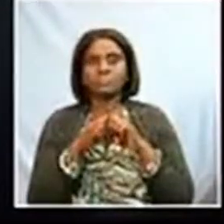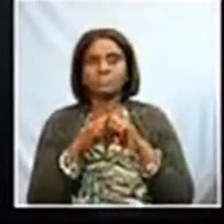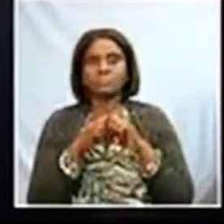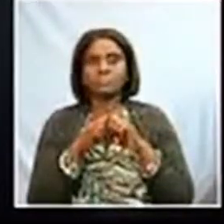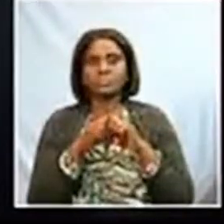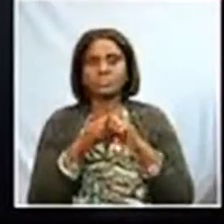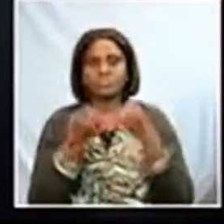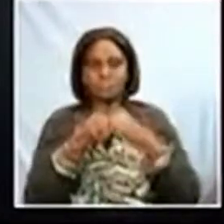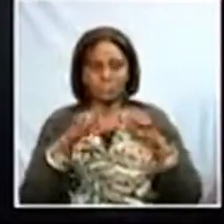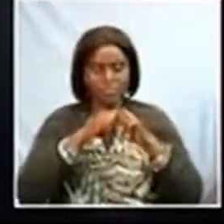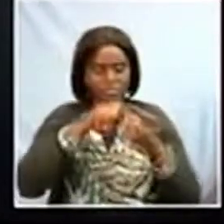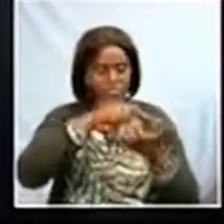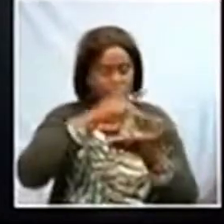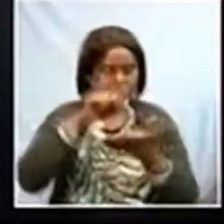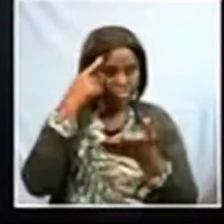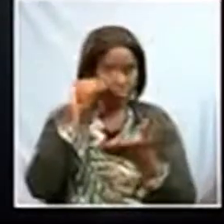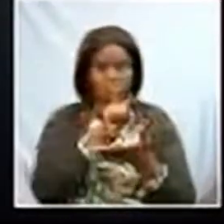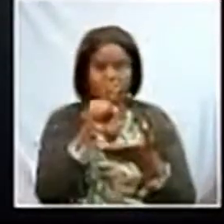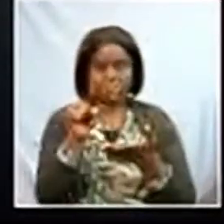pay for them?